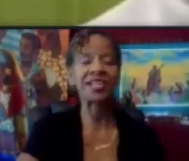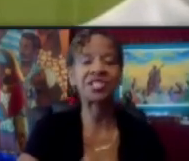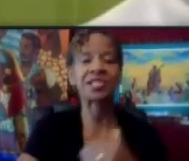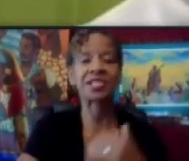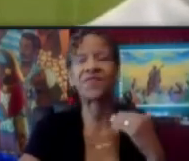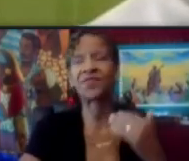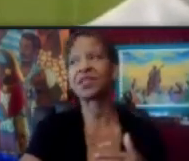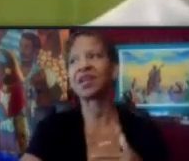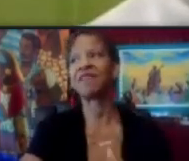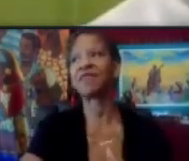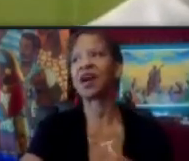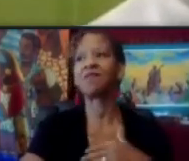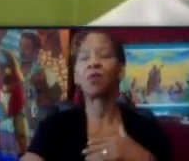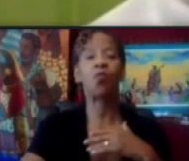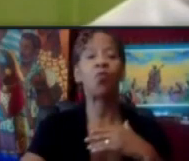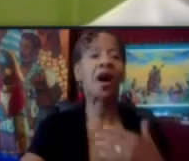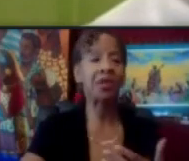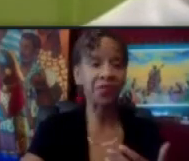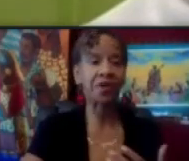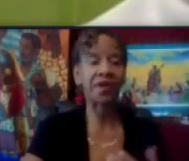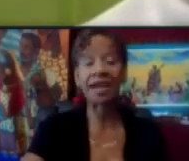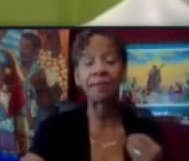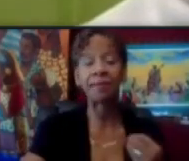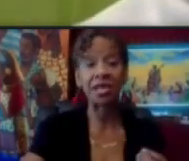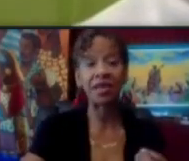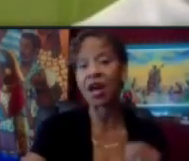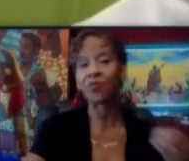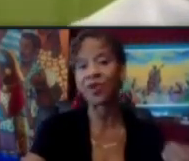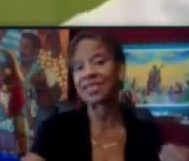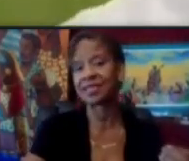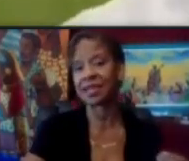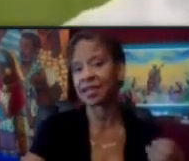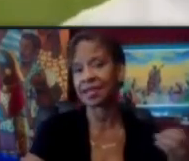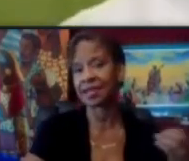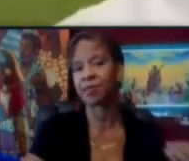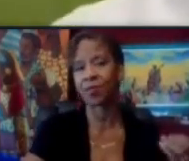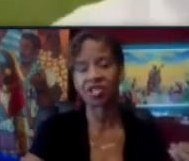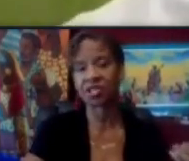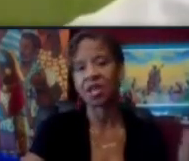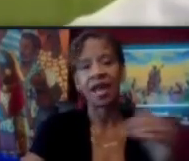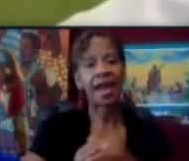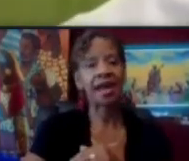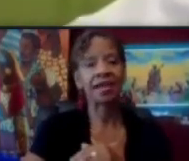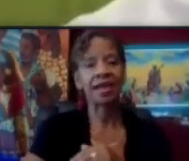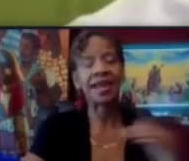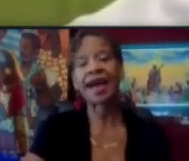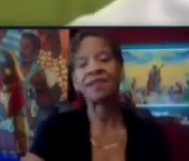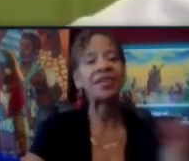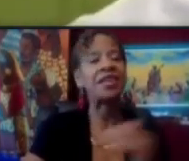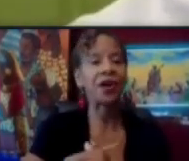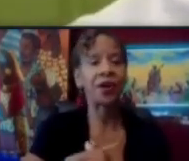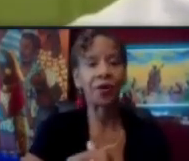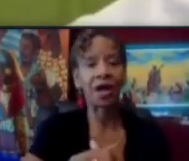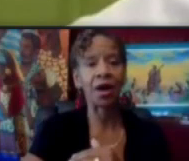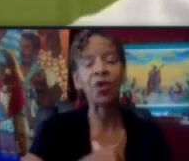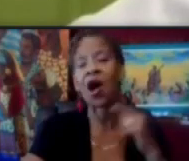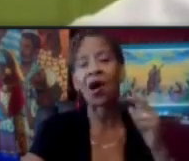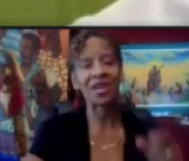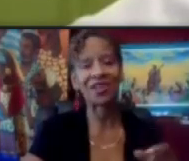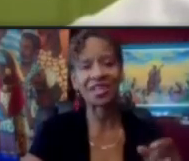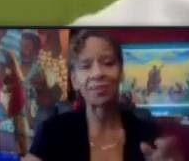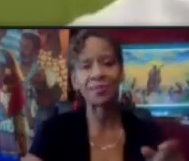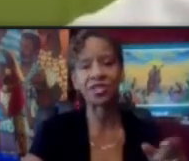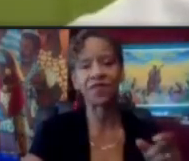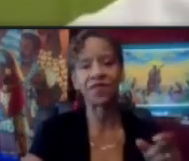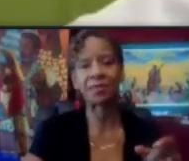COVID313 Coalition is full of wonderful and I believe unprecedented collaboration and lack of ego. We're all